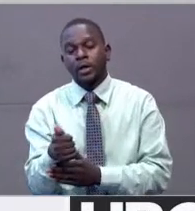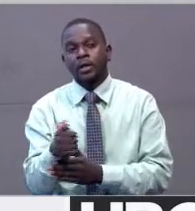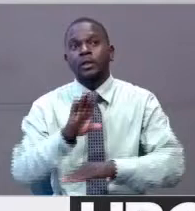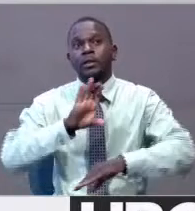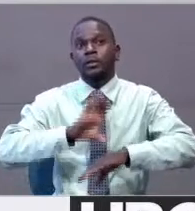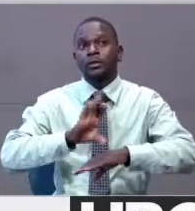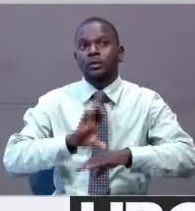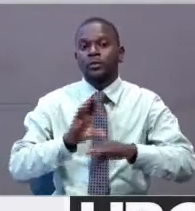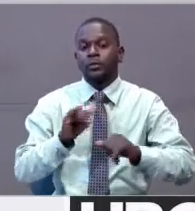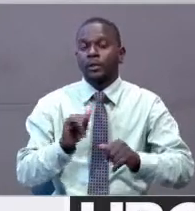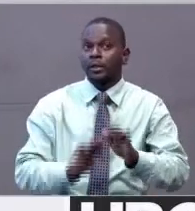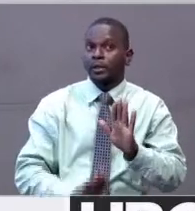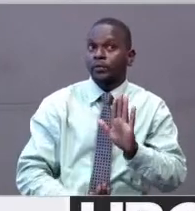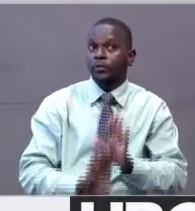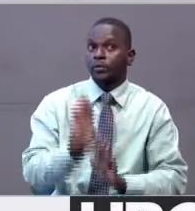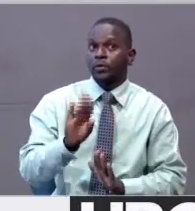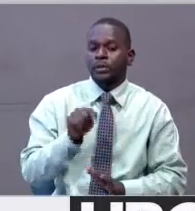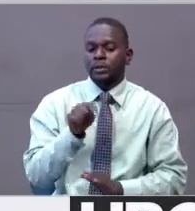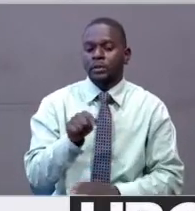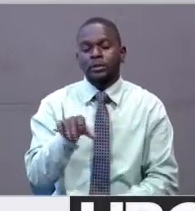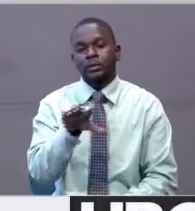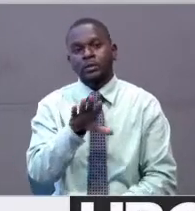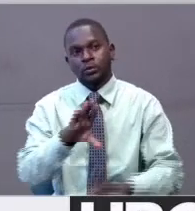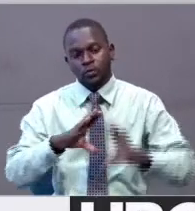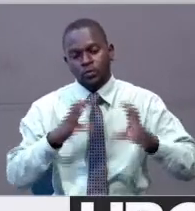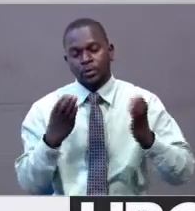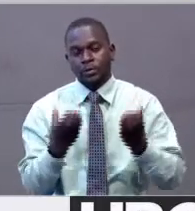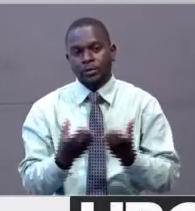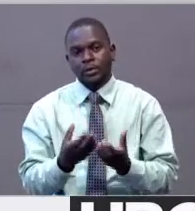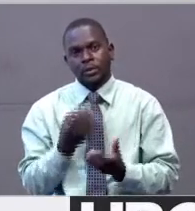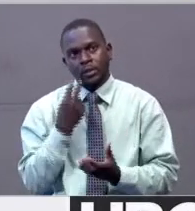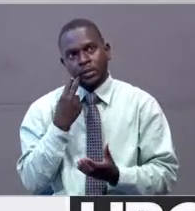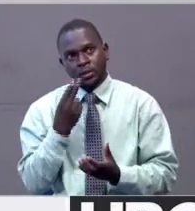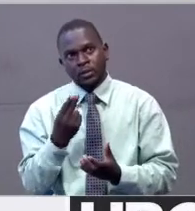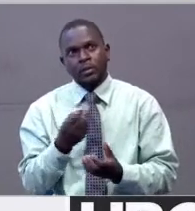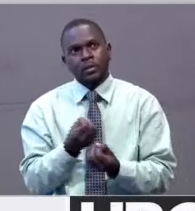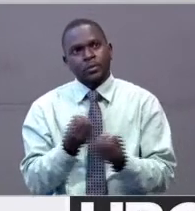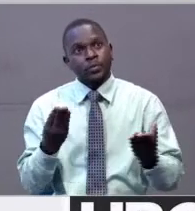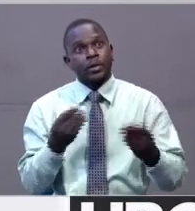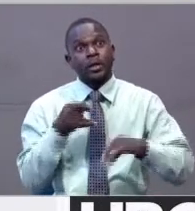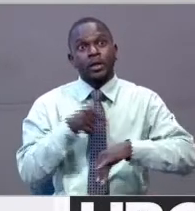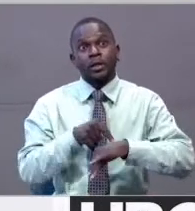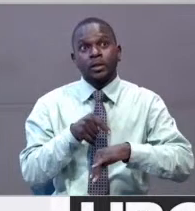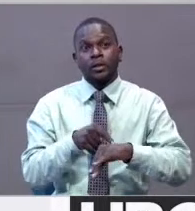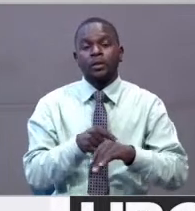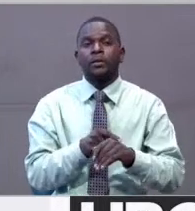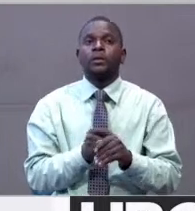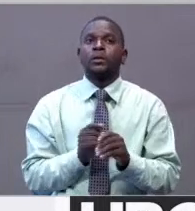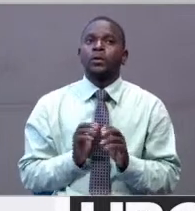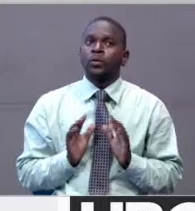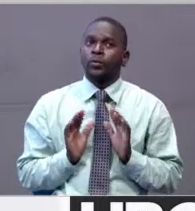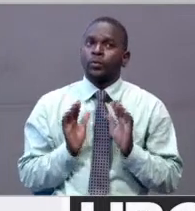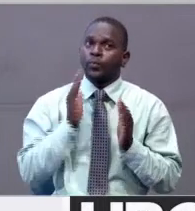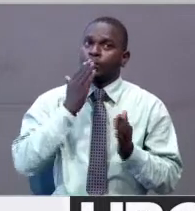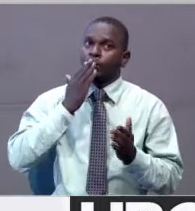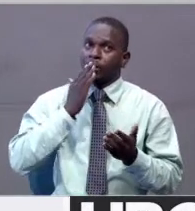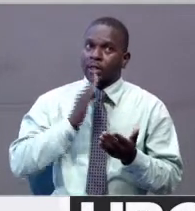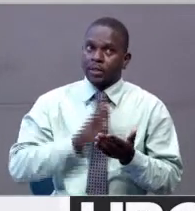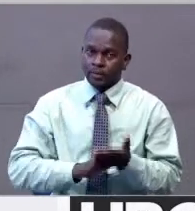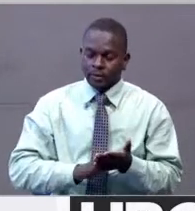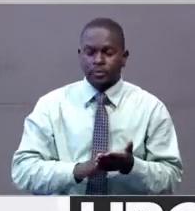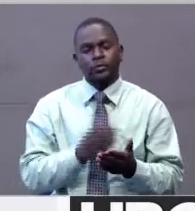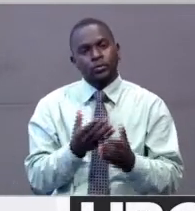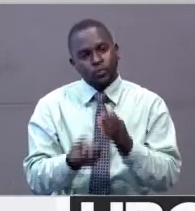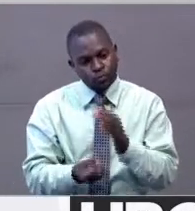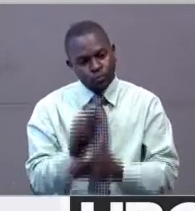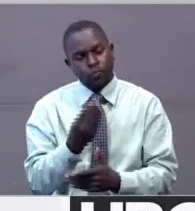so that we developed this community. I'm seeing over times the followers of the Orthodox Church is growing in